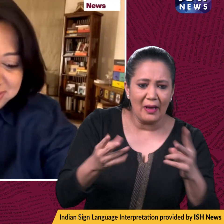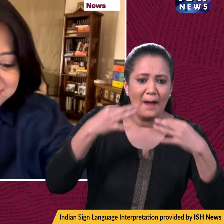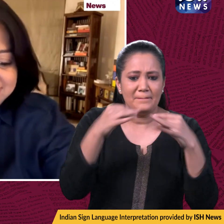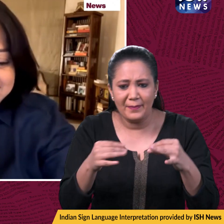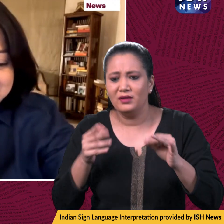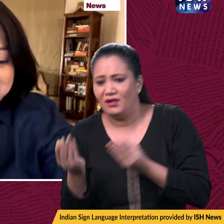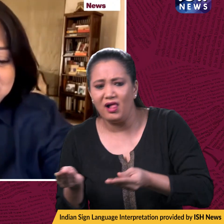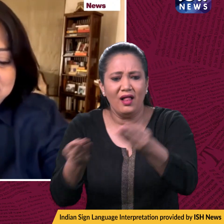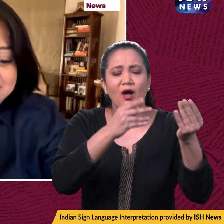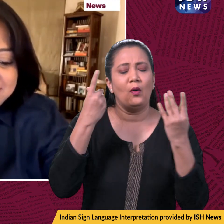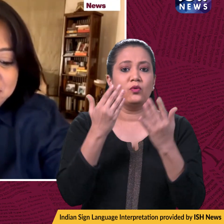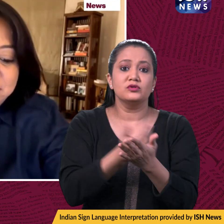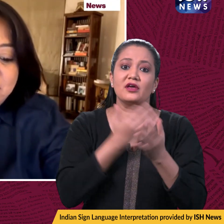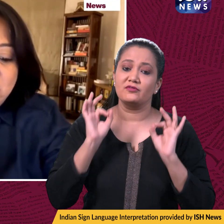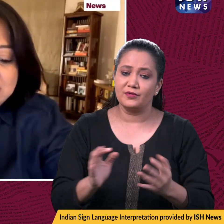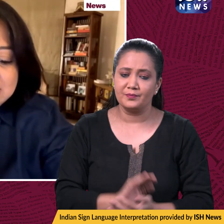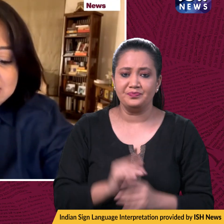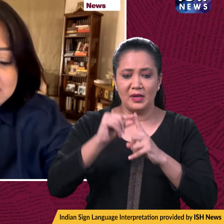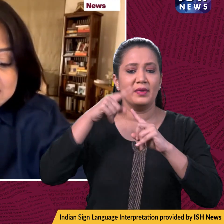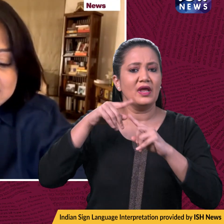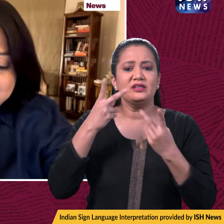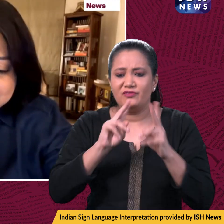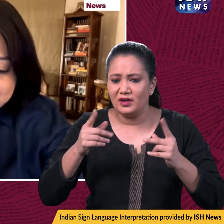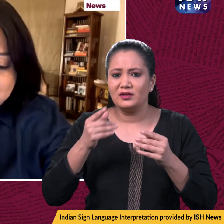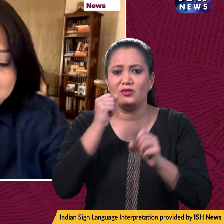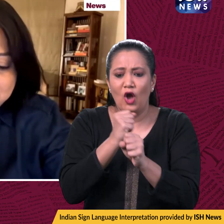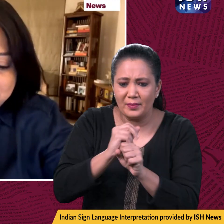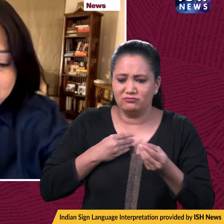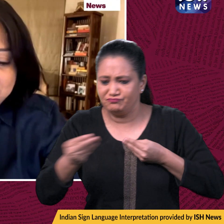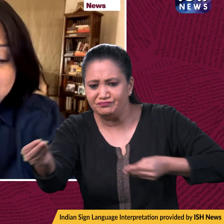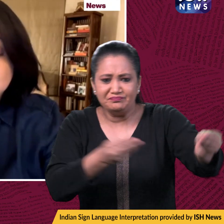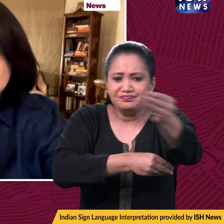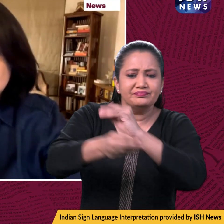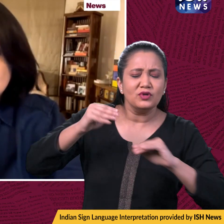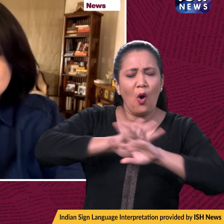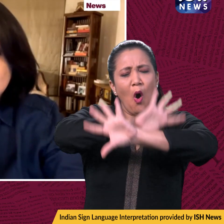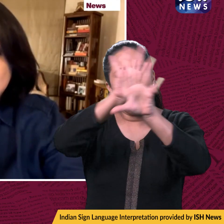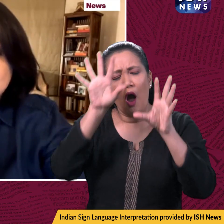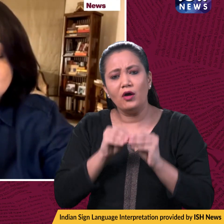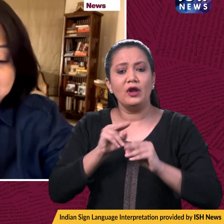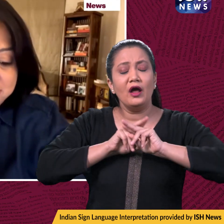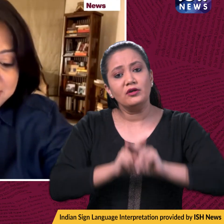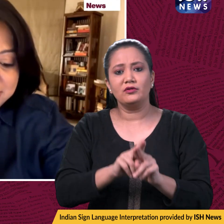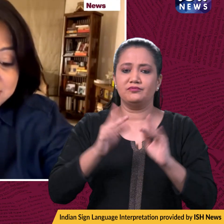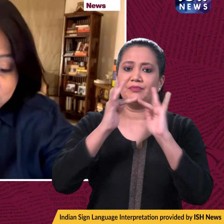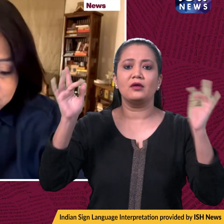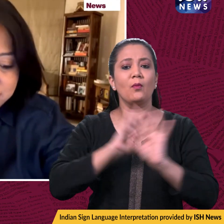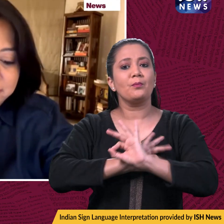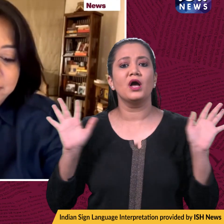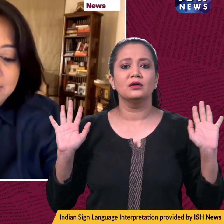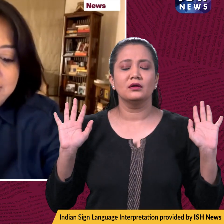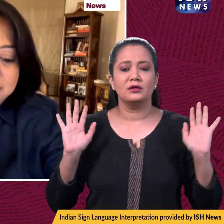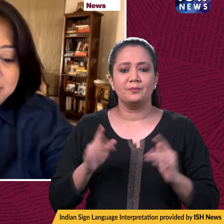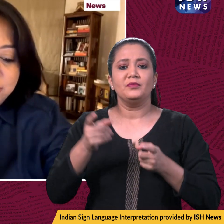moving paper about. According to PTI, all internal, external transactions and procedures in the government of Dubai is now 100%